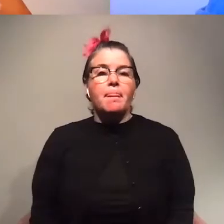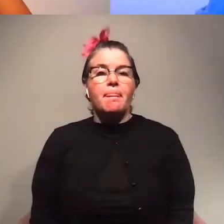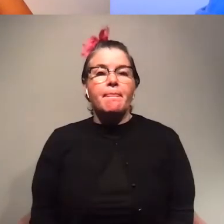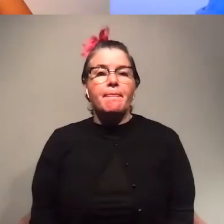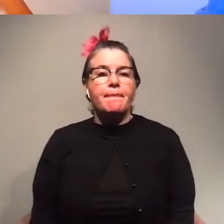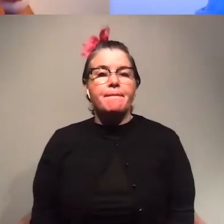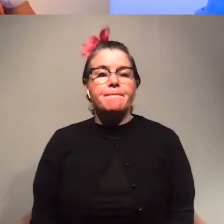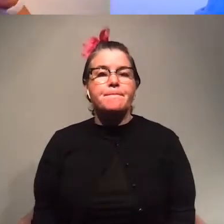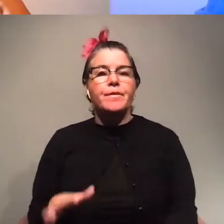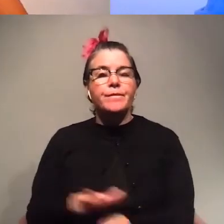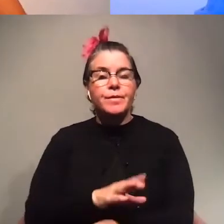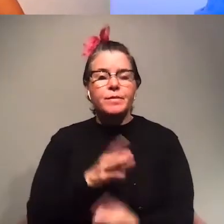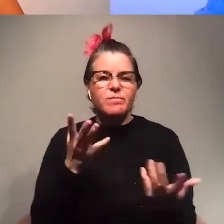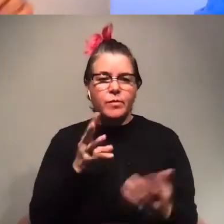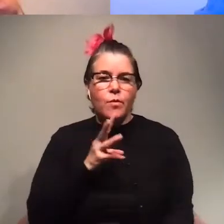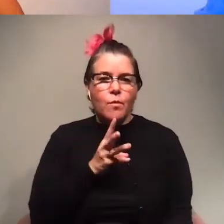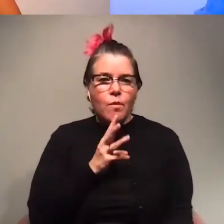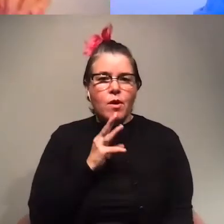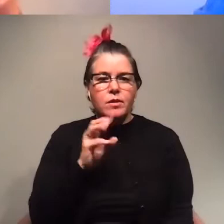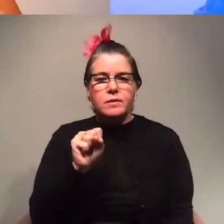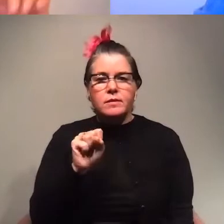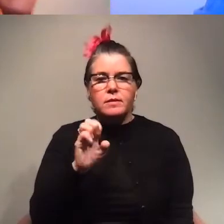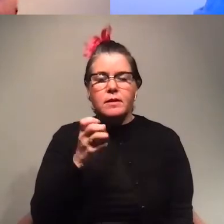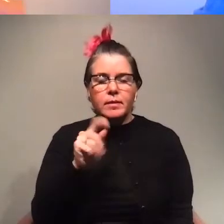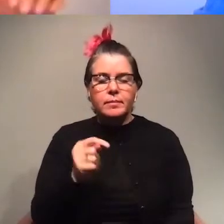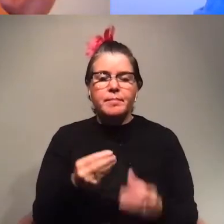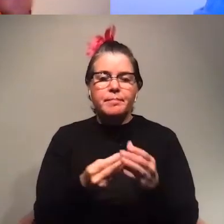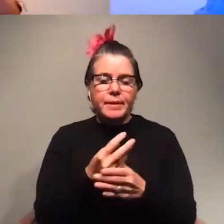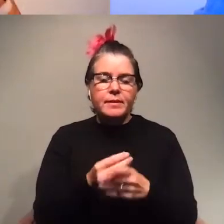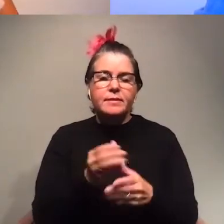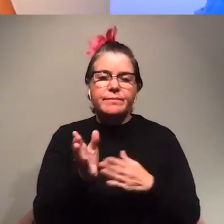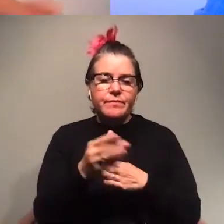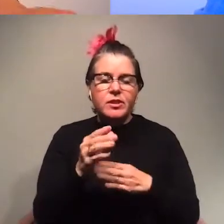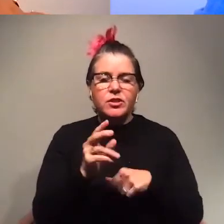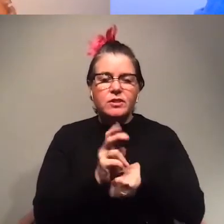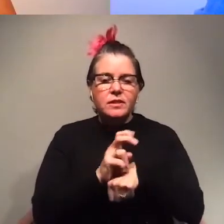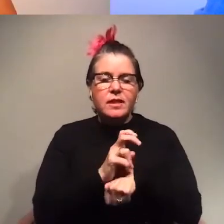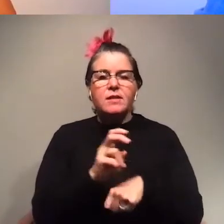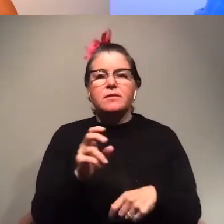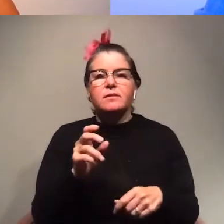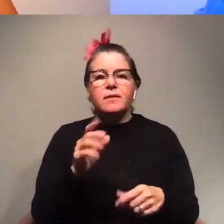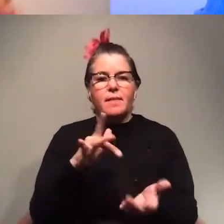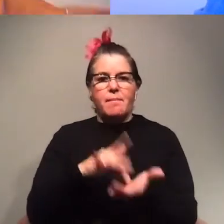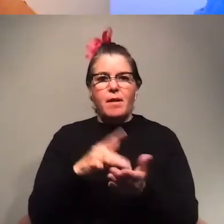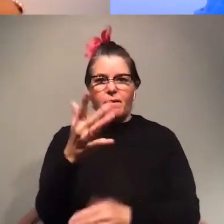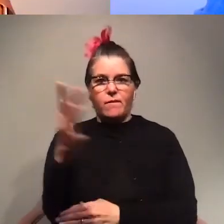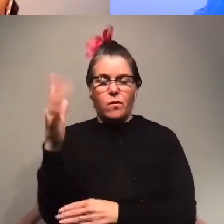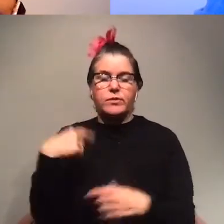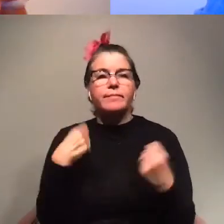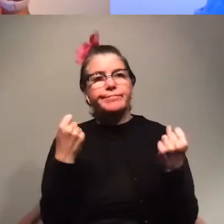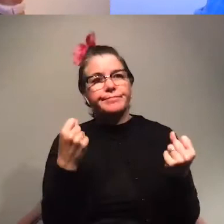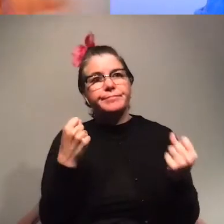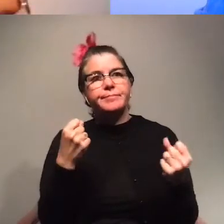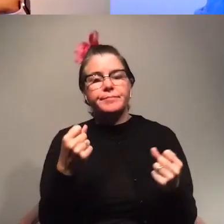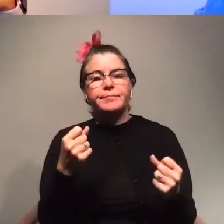with water, sediment, plants, fish, snails, and it's in the middle of the forest. So I'll drive out there and